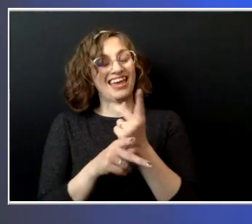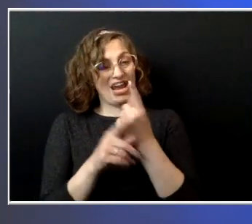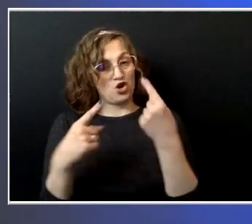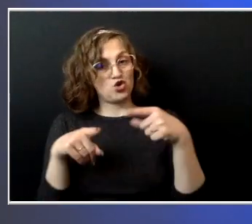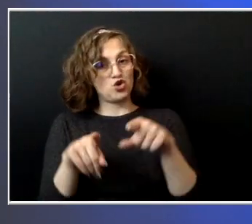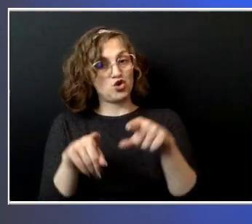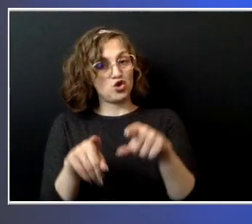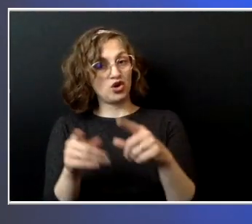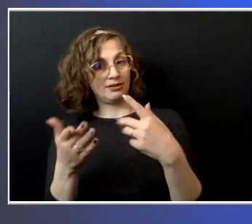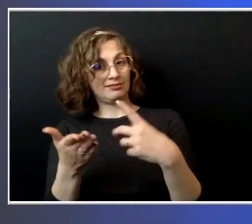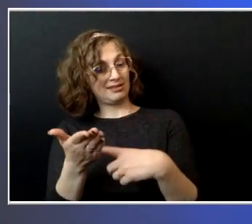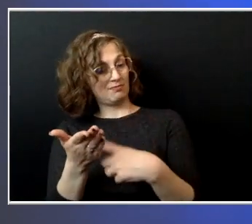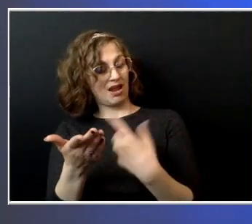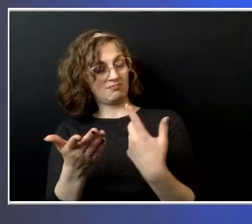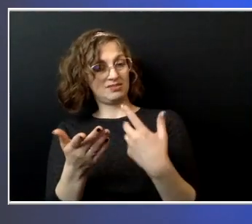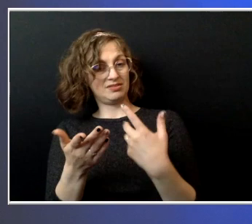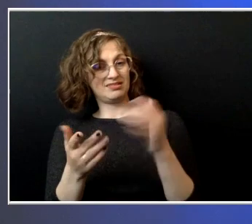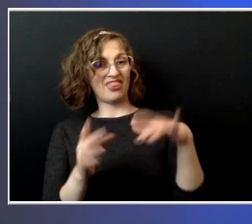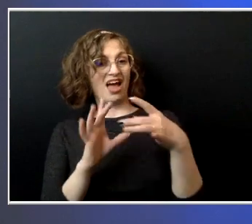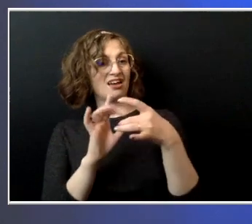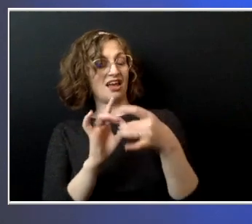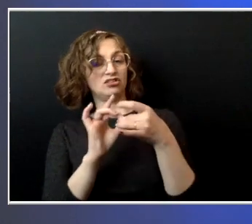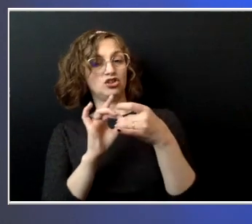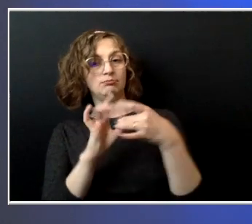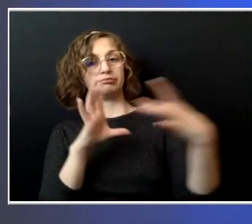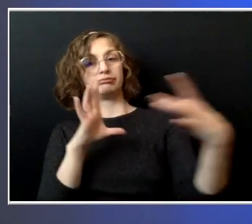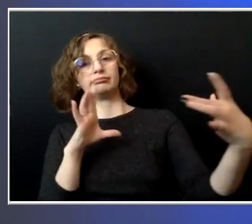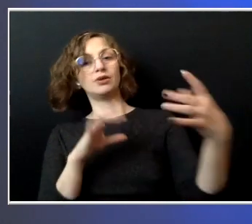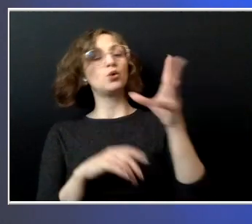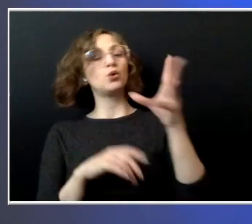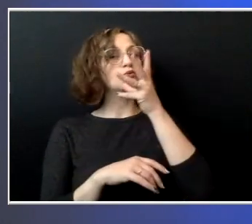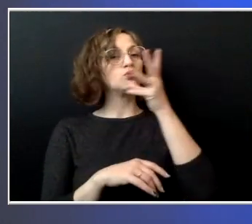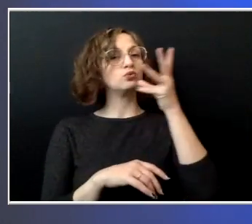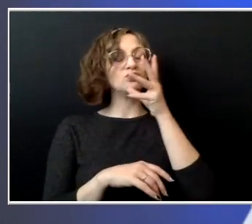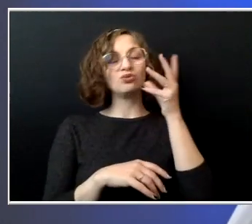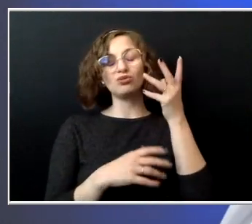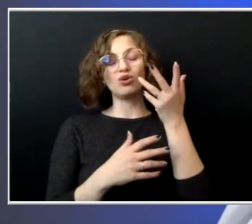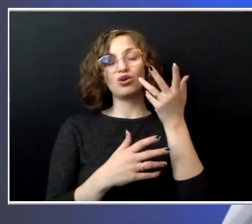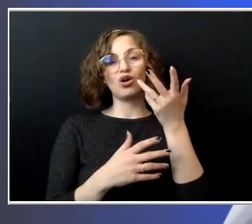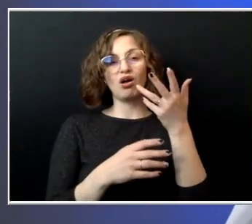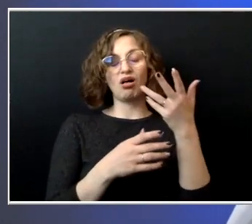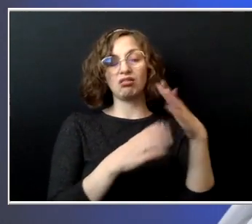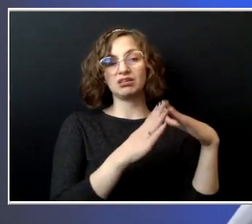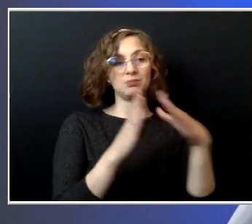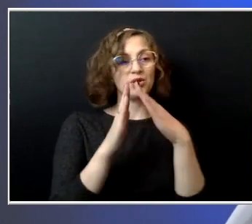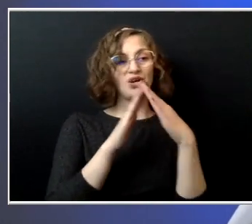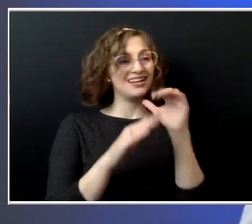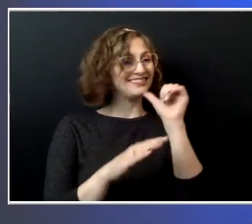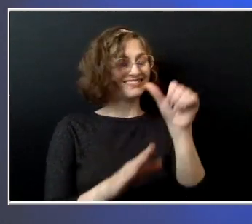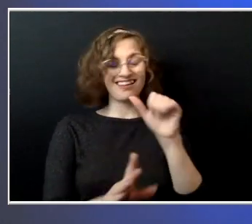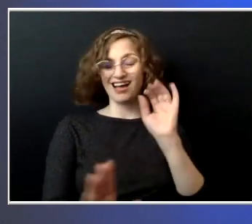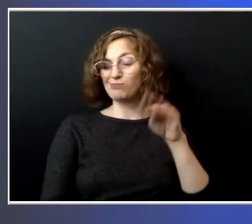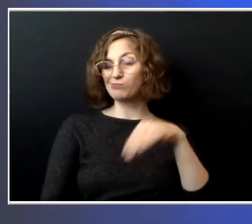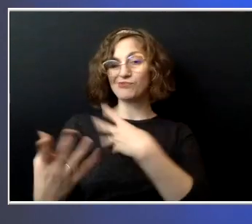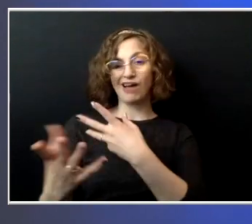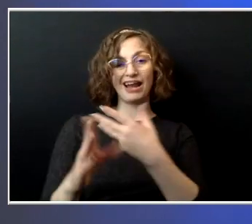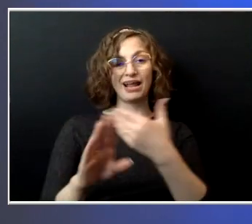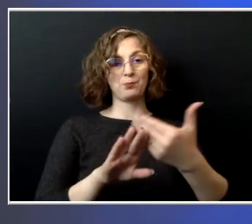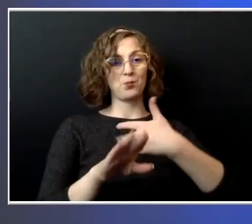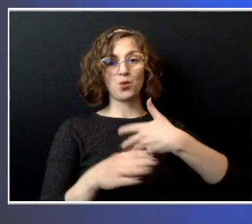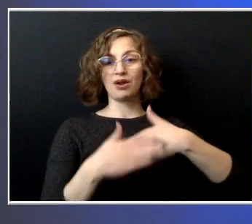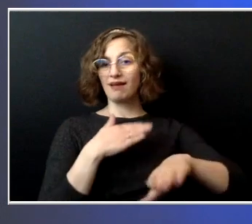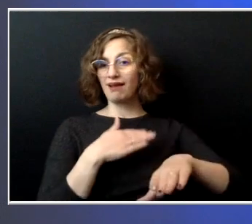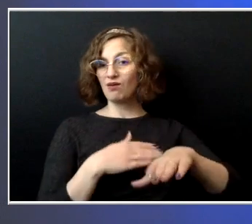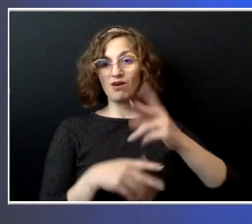the rural communities no longer delivering, or not even delivering prenatal care. So all of the care has to go regional. So that's an